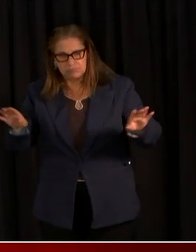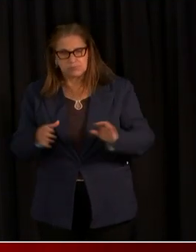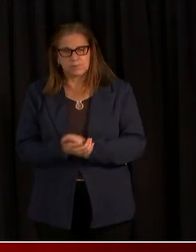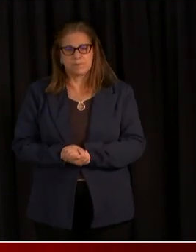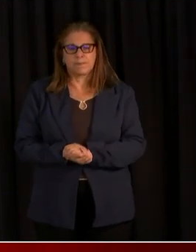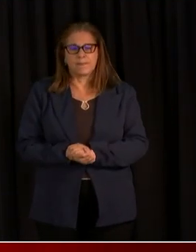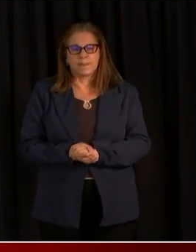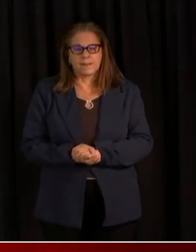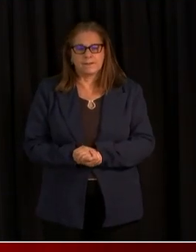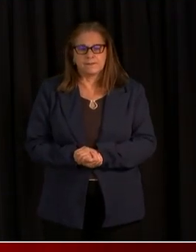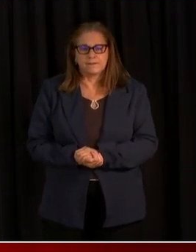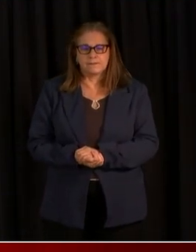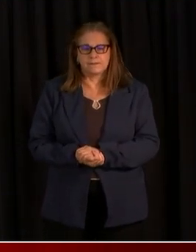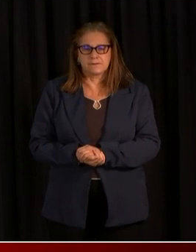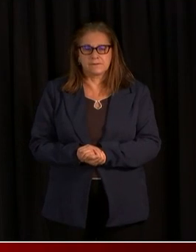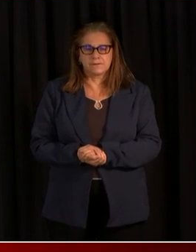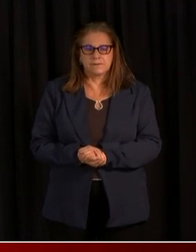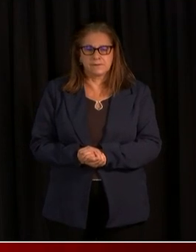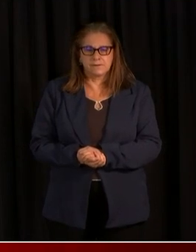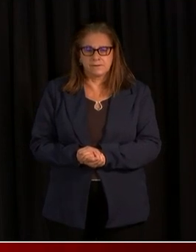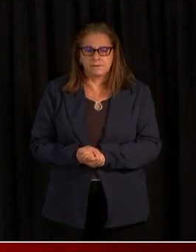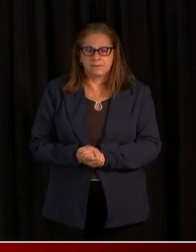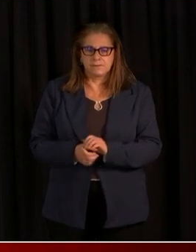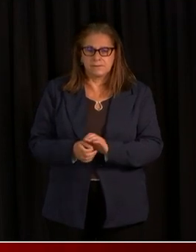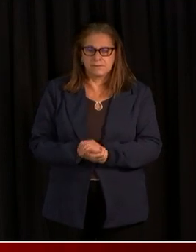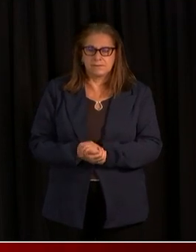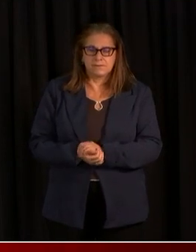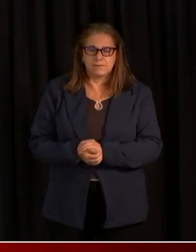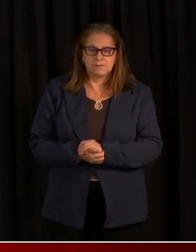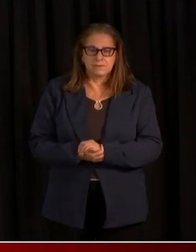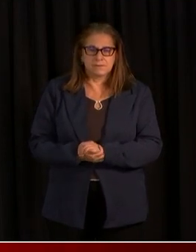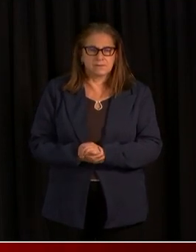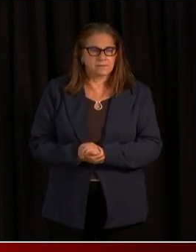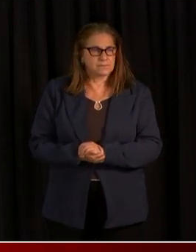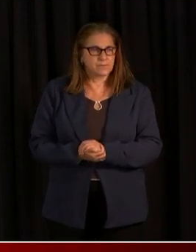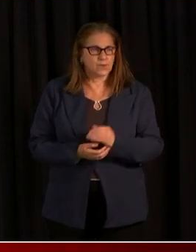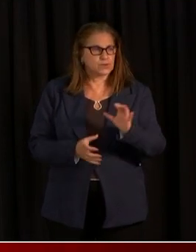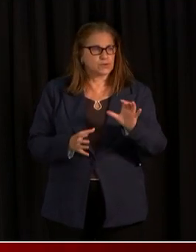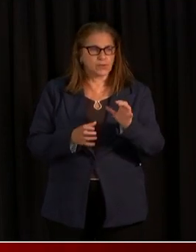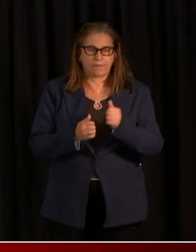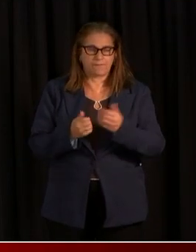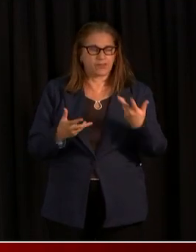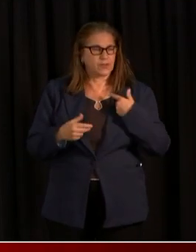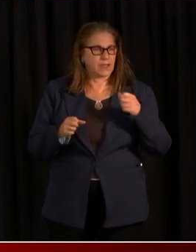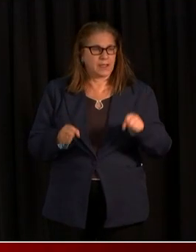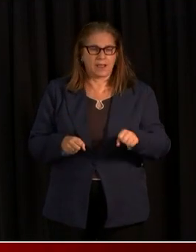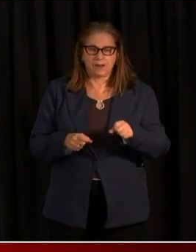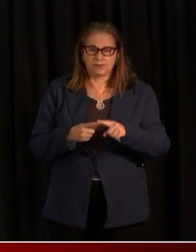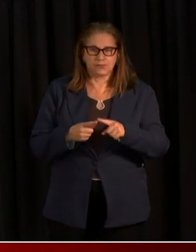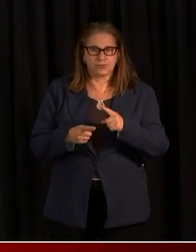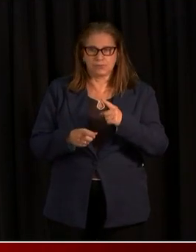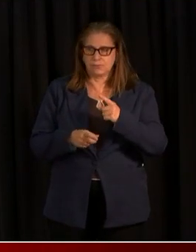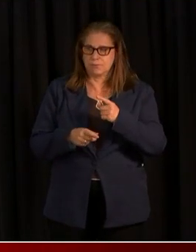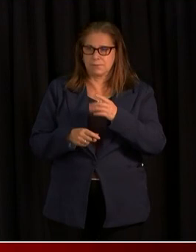change our deployment in every way that we can. Unfortunately,